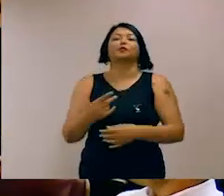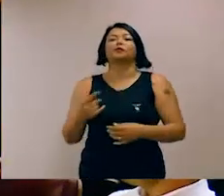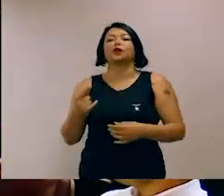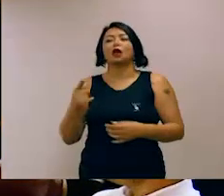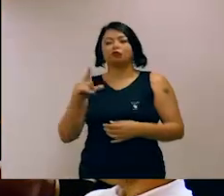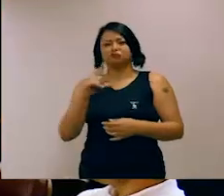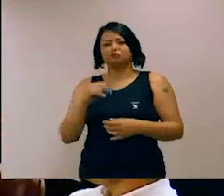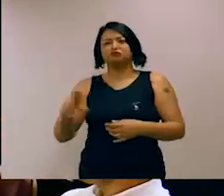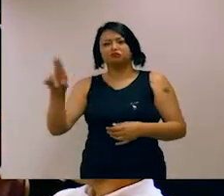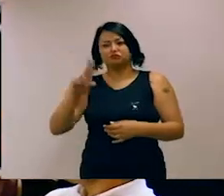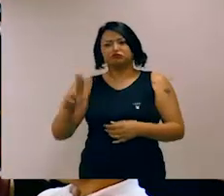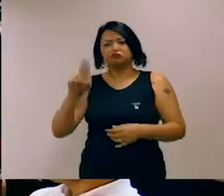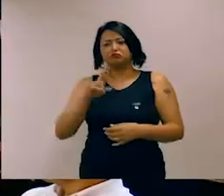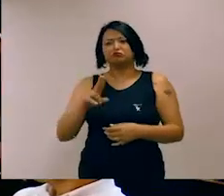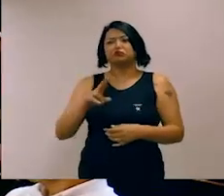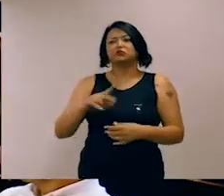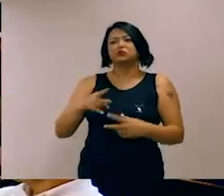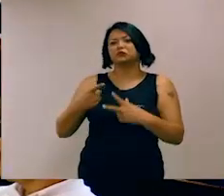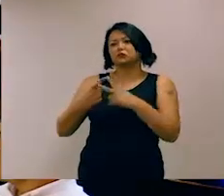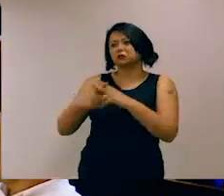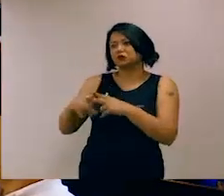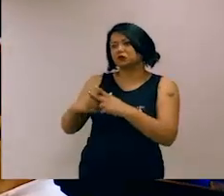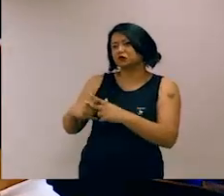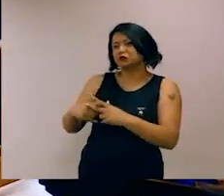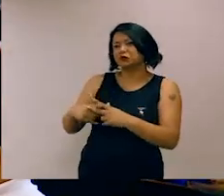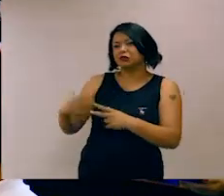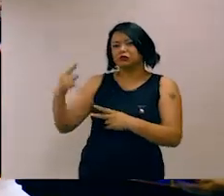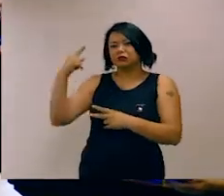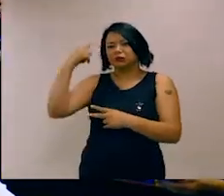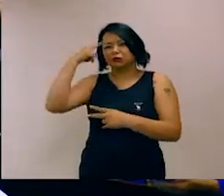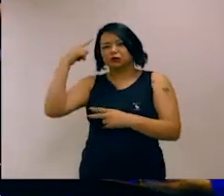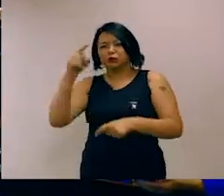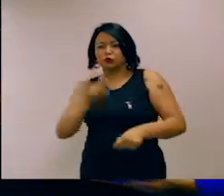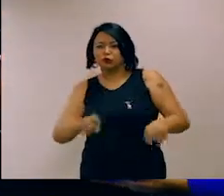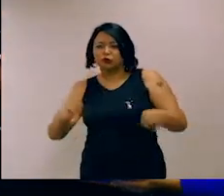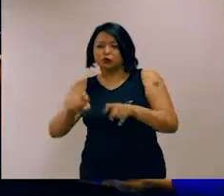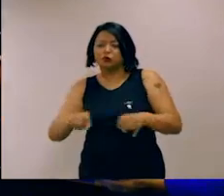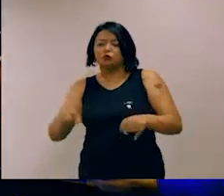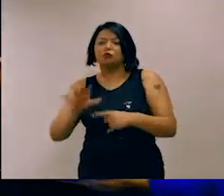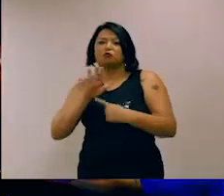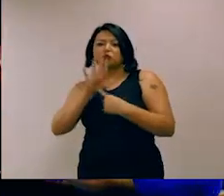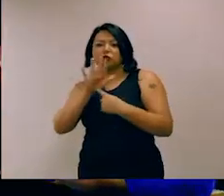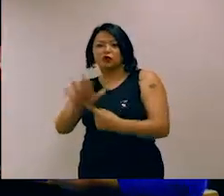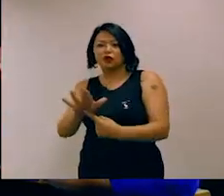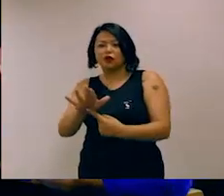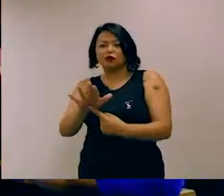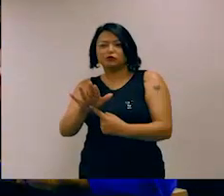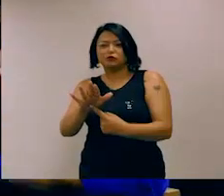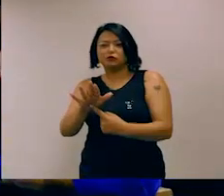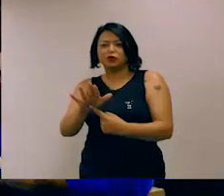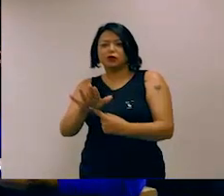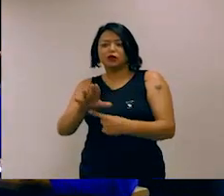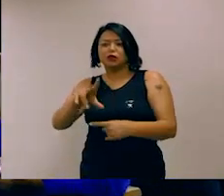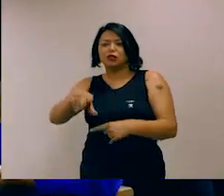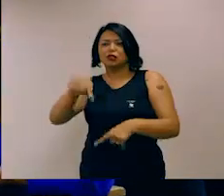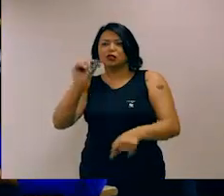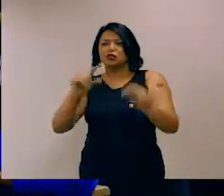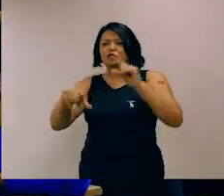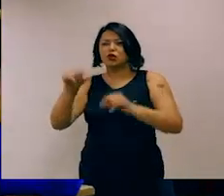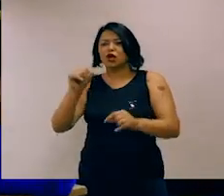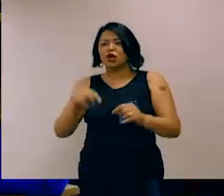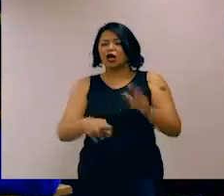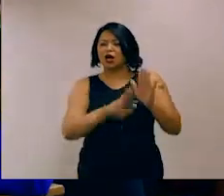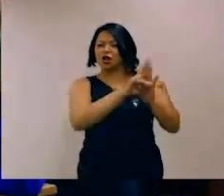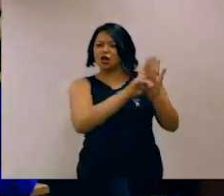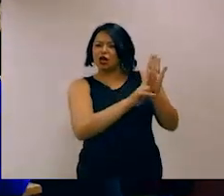or labor insurance payments. The results obtained by this project indicate that it's possible